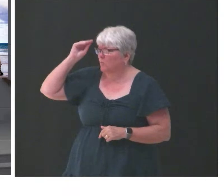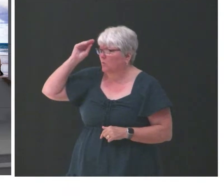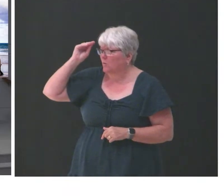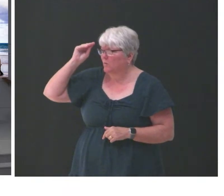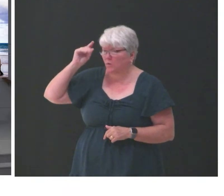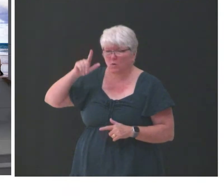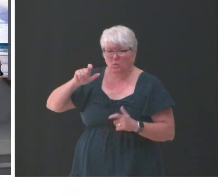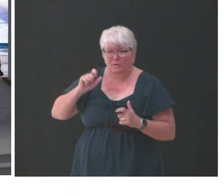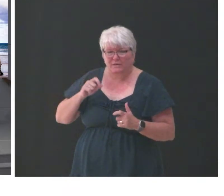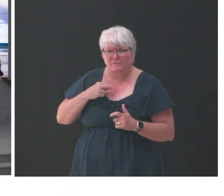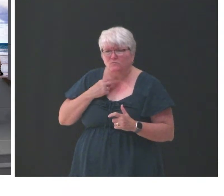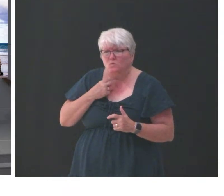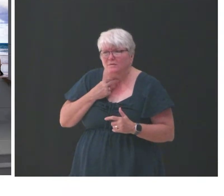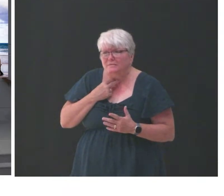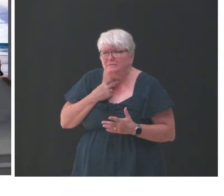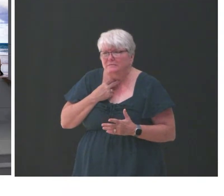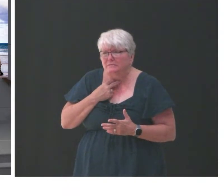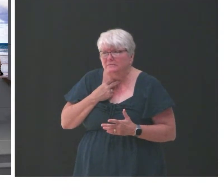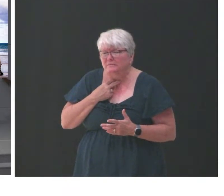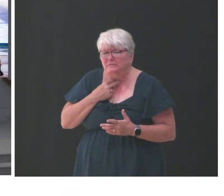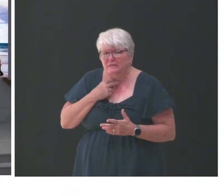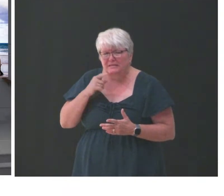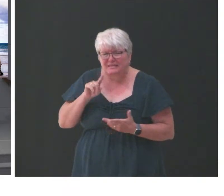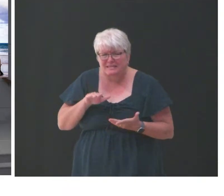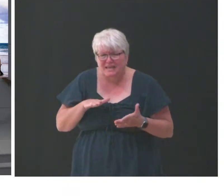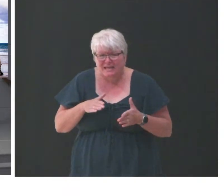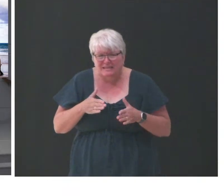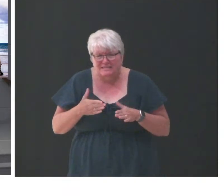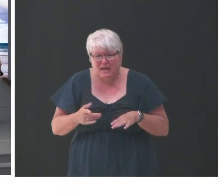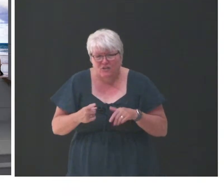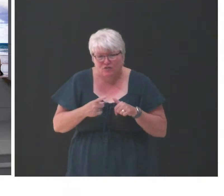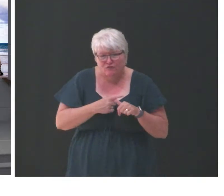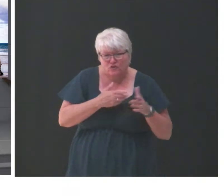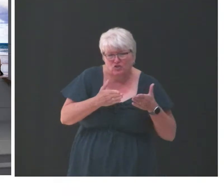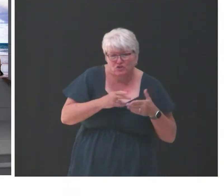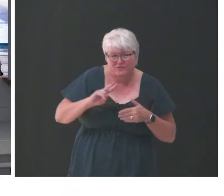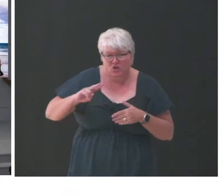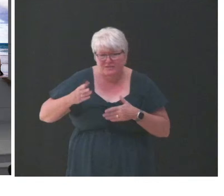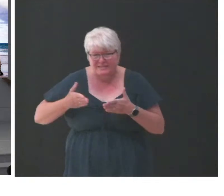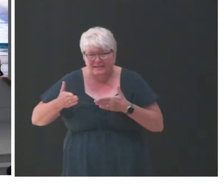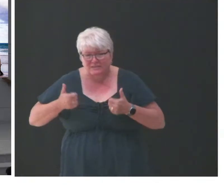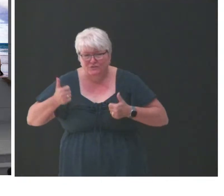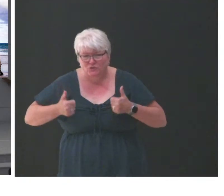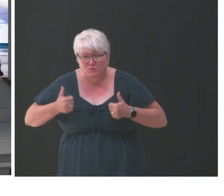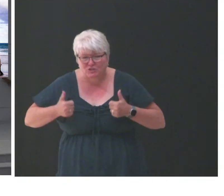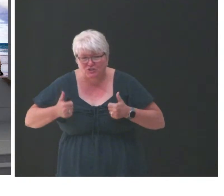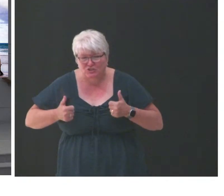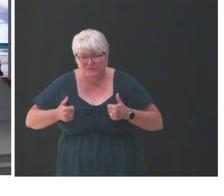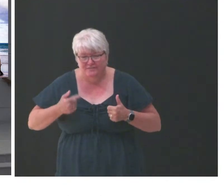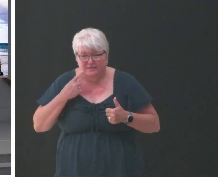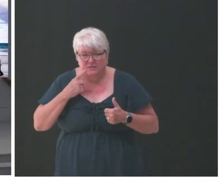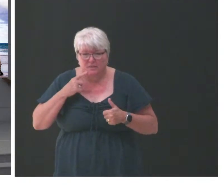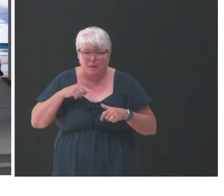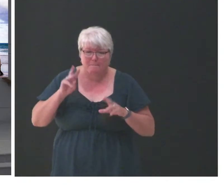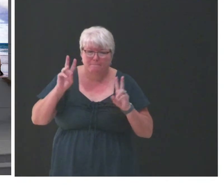with a quiver in his voice, did they die in the first service or the second service?